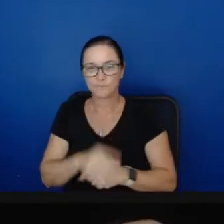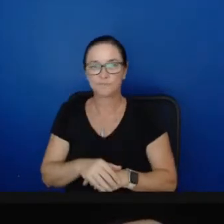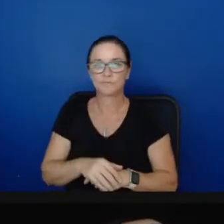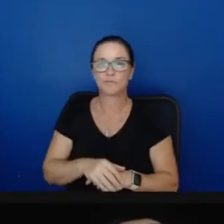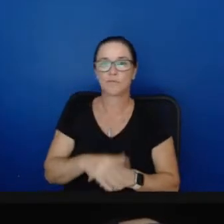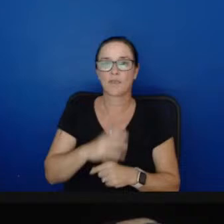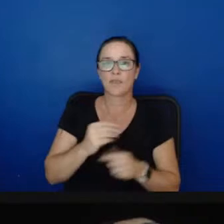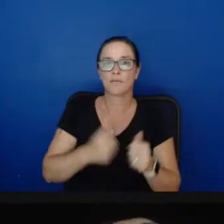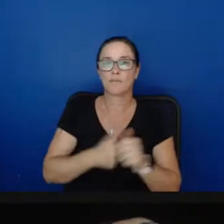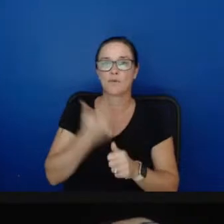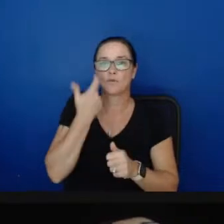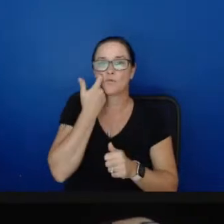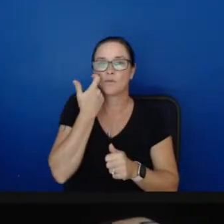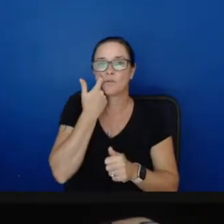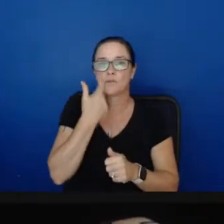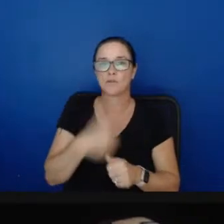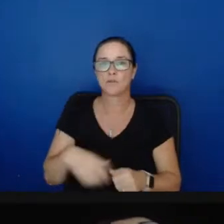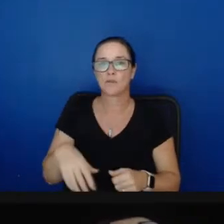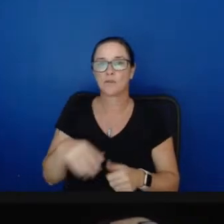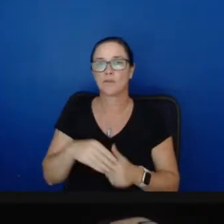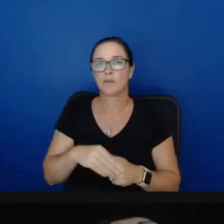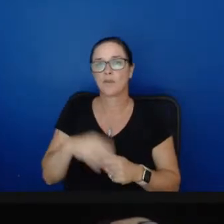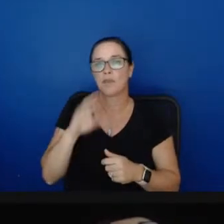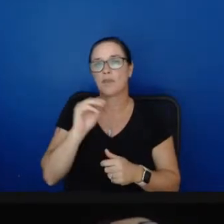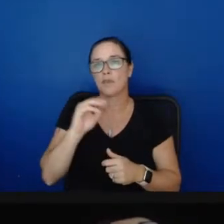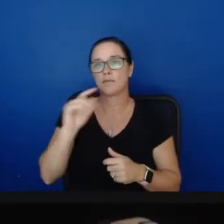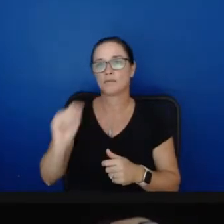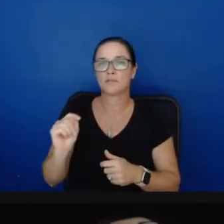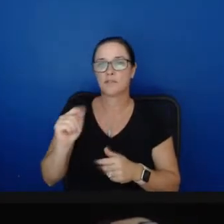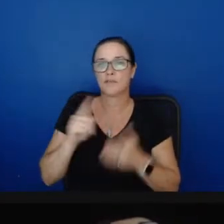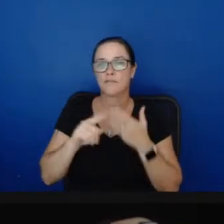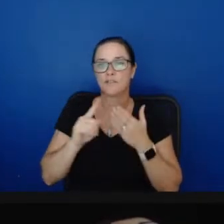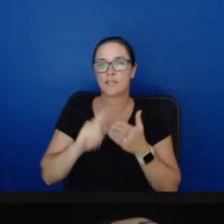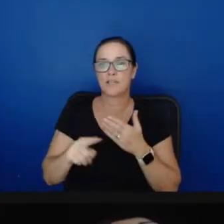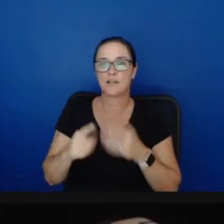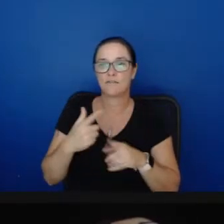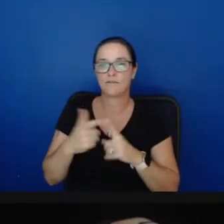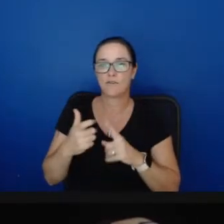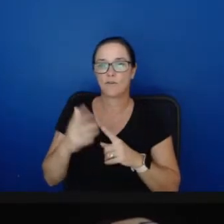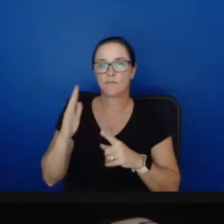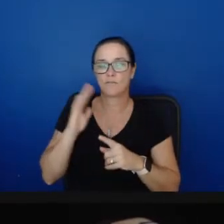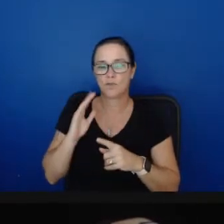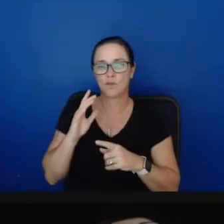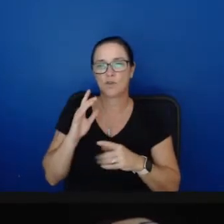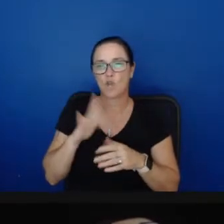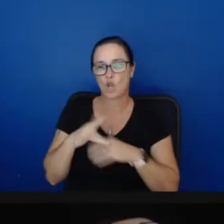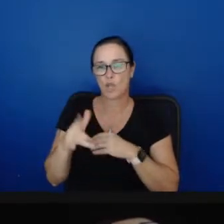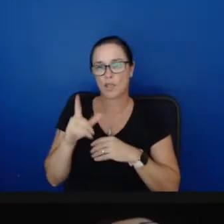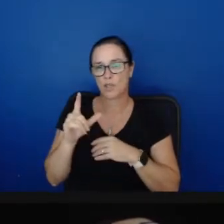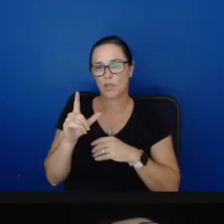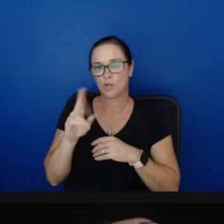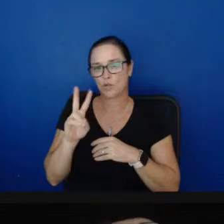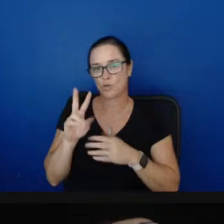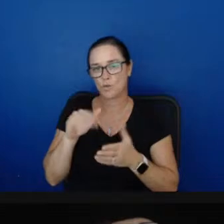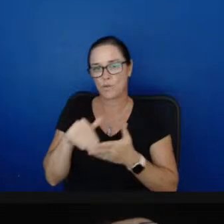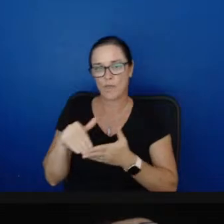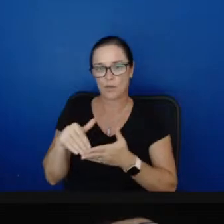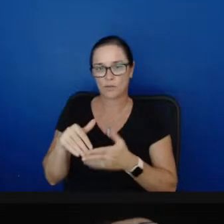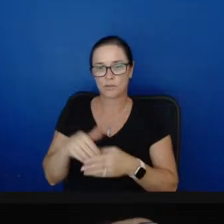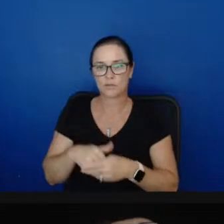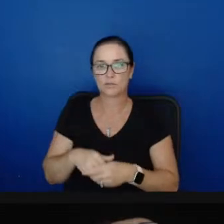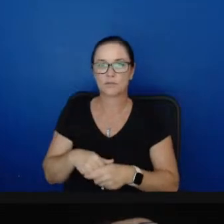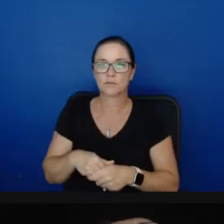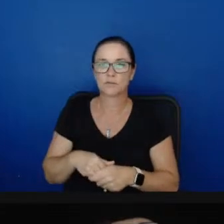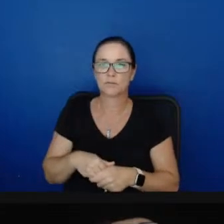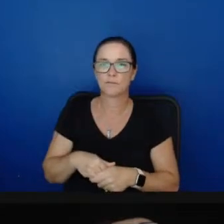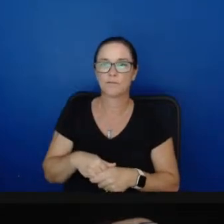recently, MT investigations of Kilauea. This is publishing data back from the early 2000s, but in anticipation of that survey that just happened